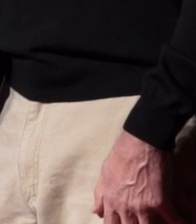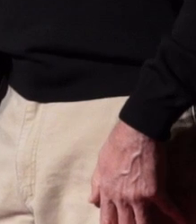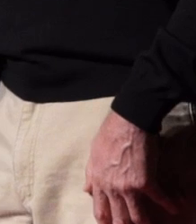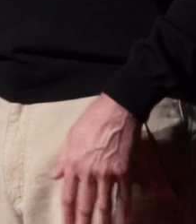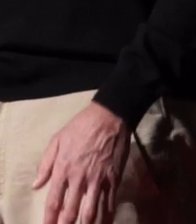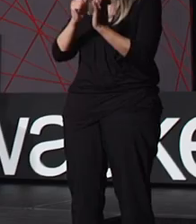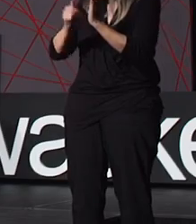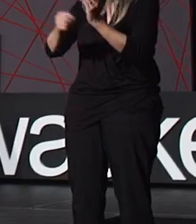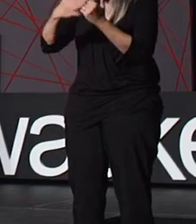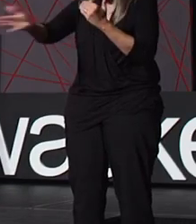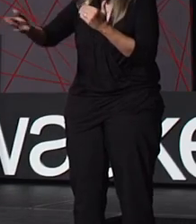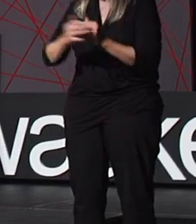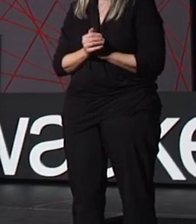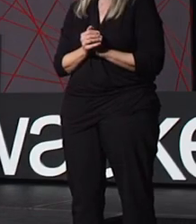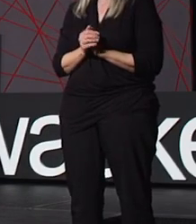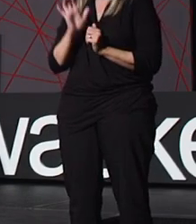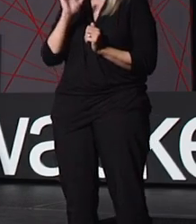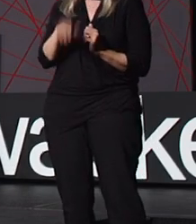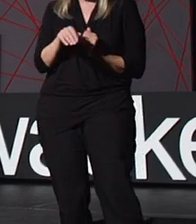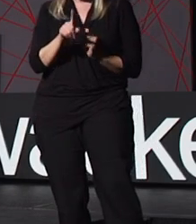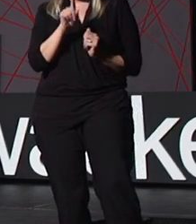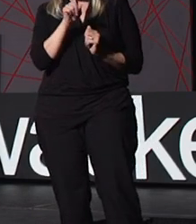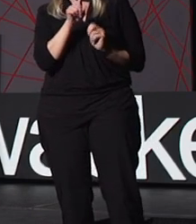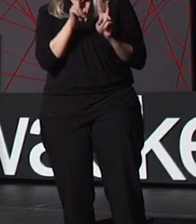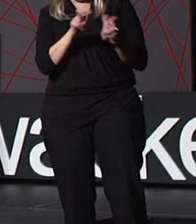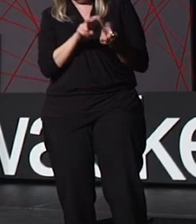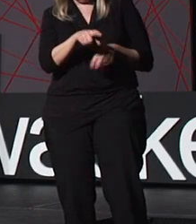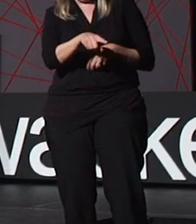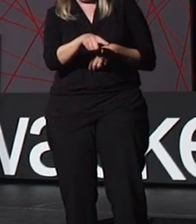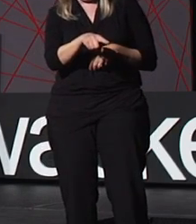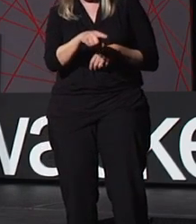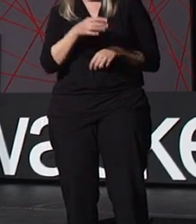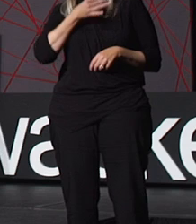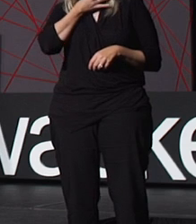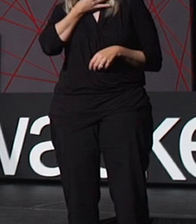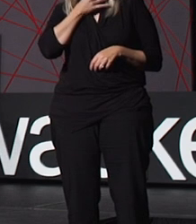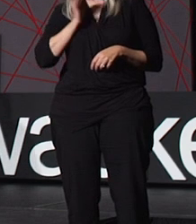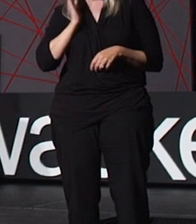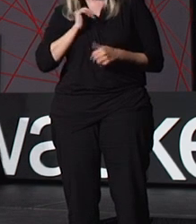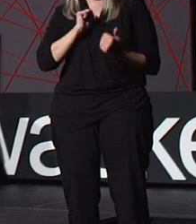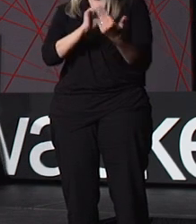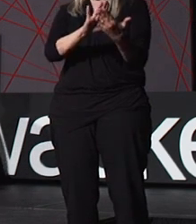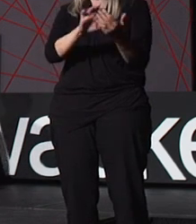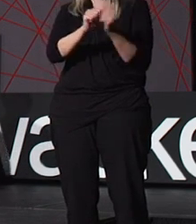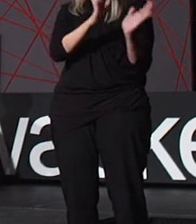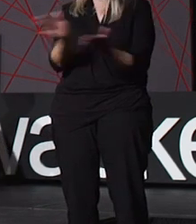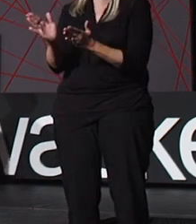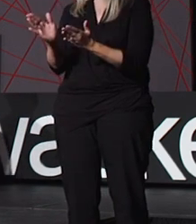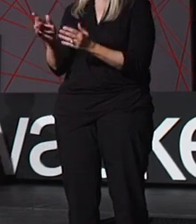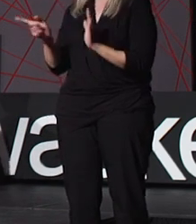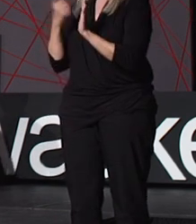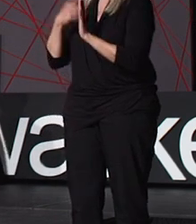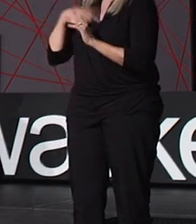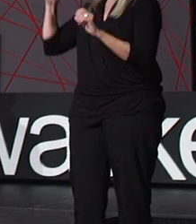And it caused me to begin to wonder about our strategy. What are we doing as scientists? Are we just